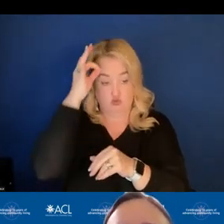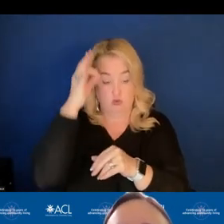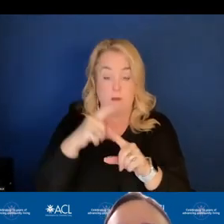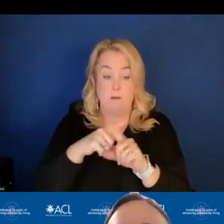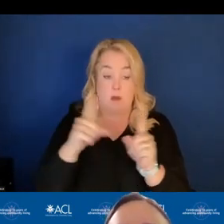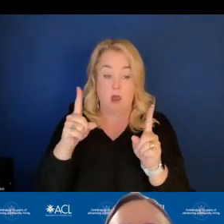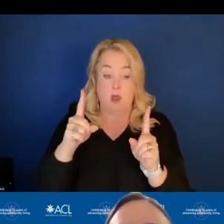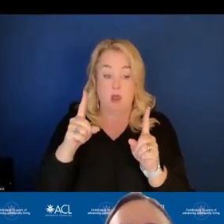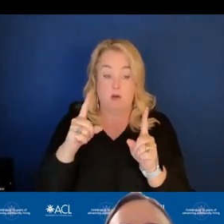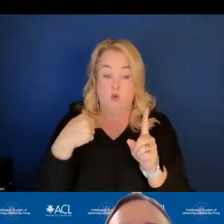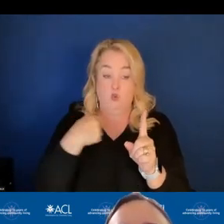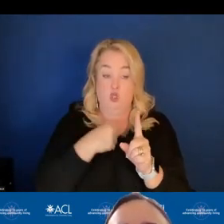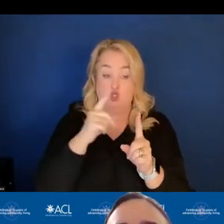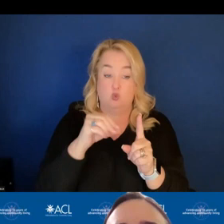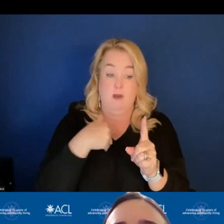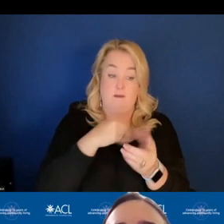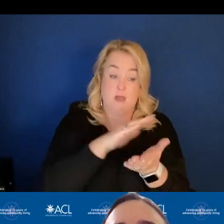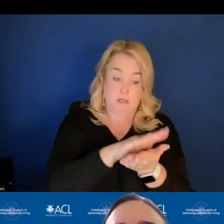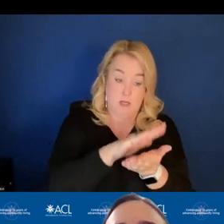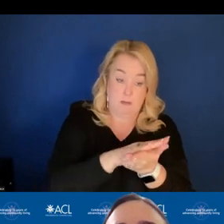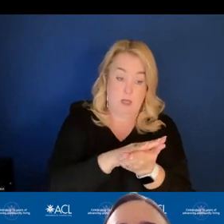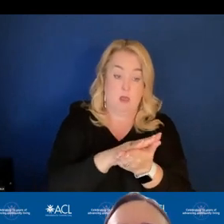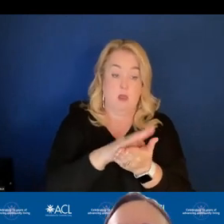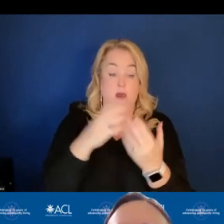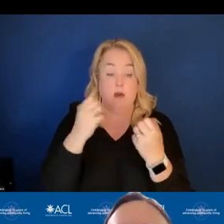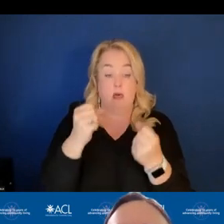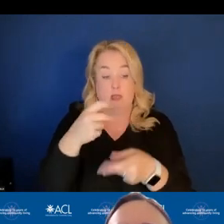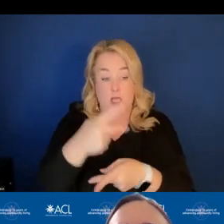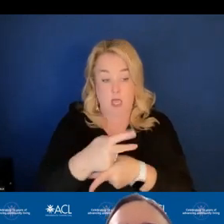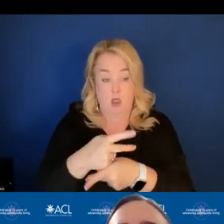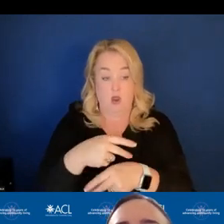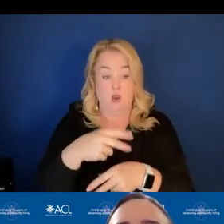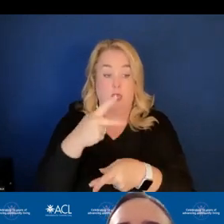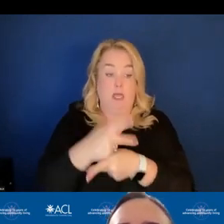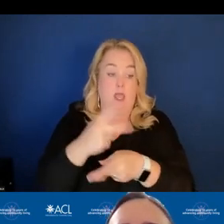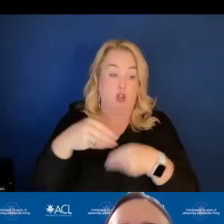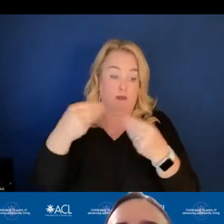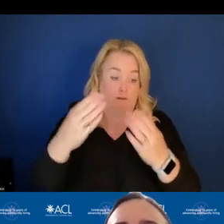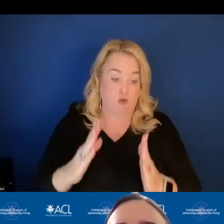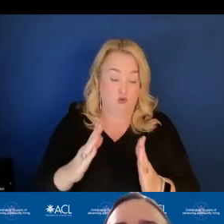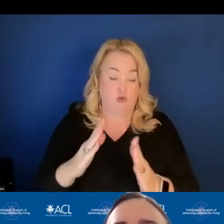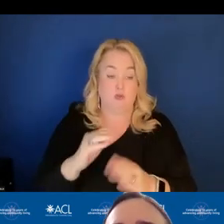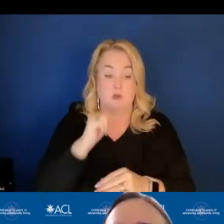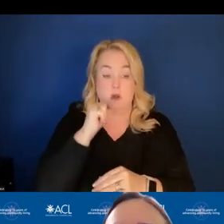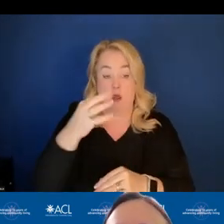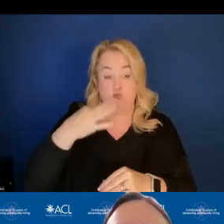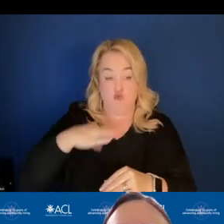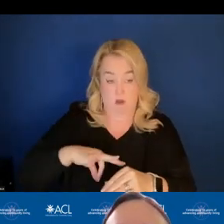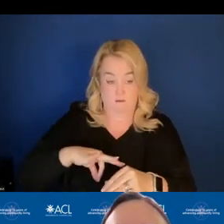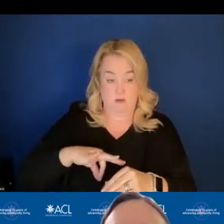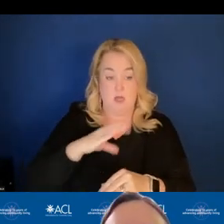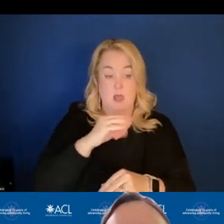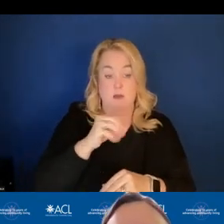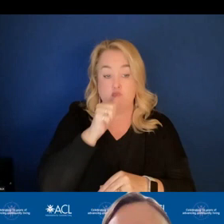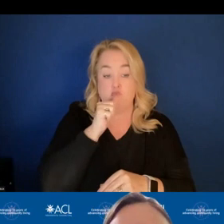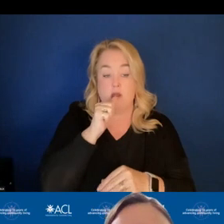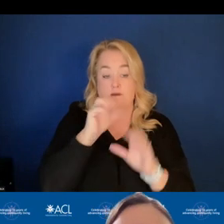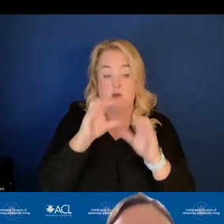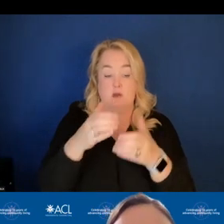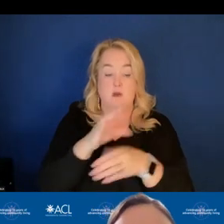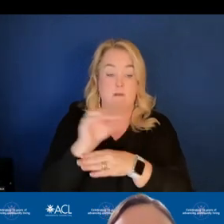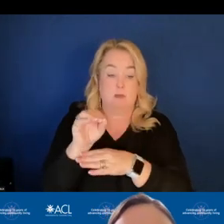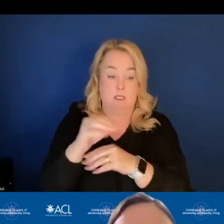across sectors, including academia, healthcare, caregiving, nonprofit, and even private sector